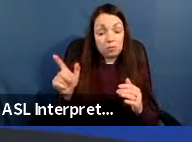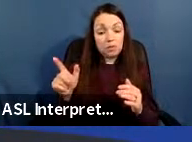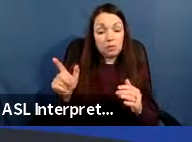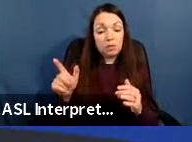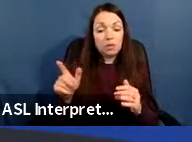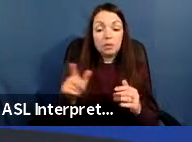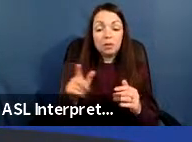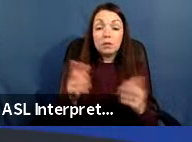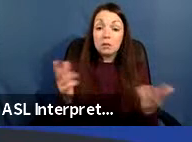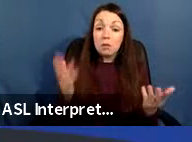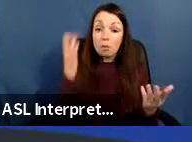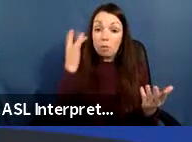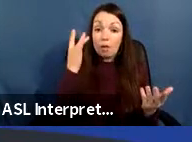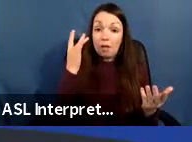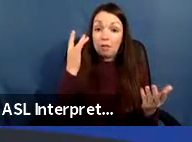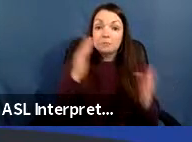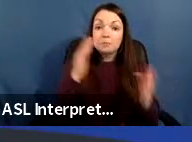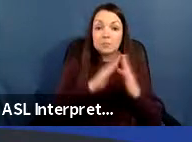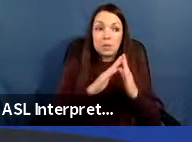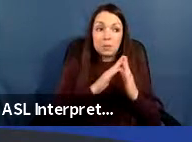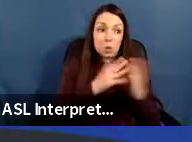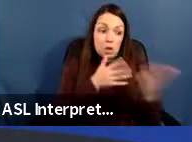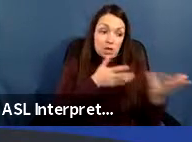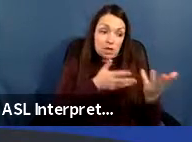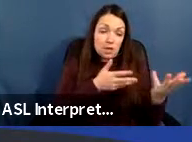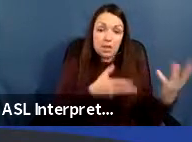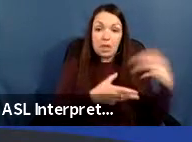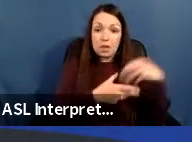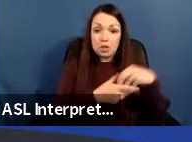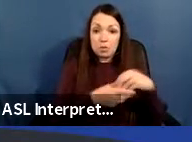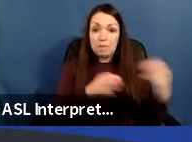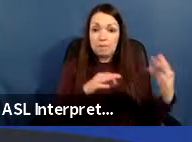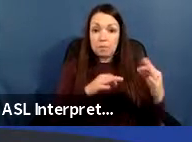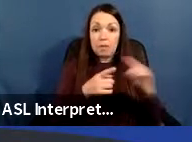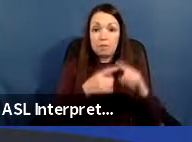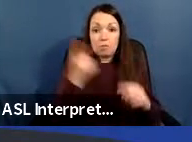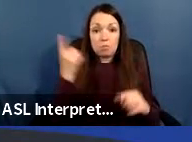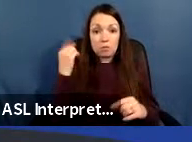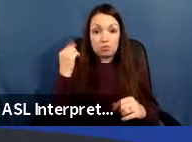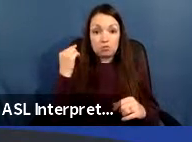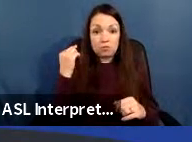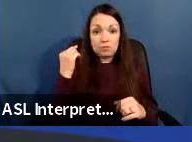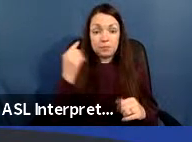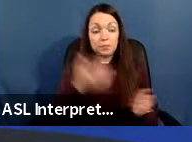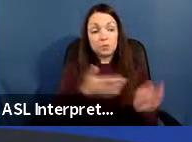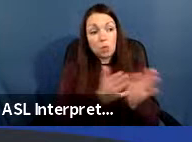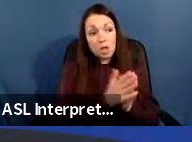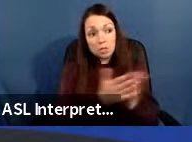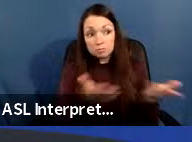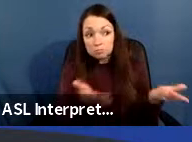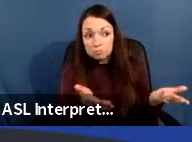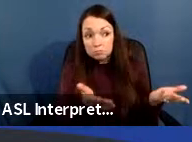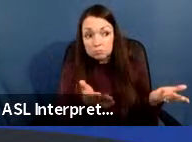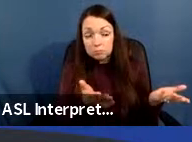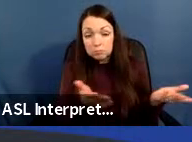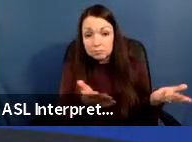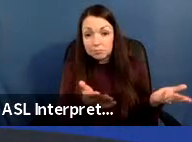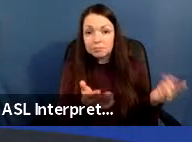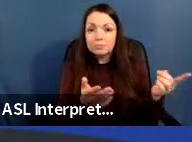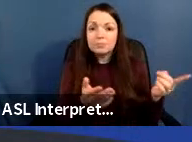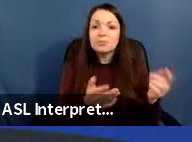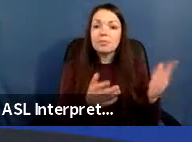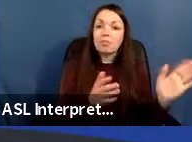direct result of the community engagement process from last year. We asked the question, and based on